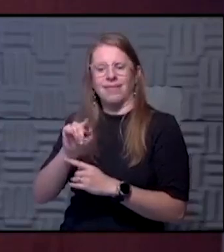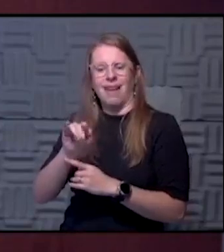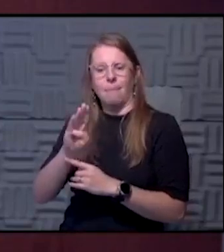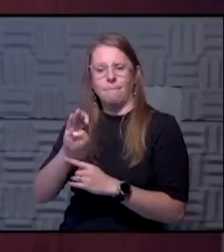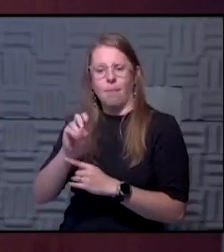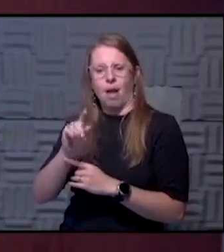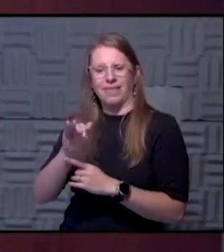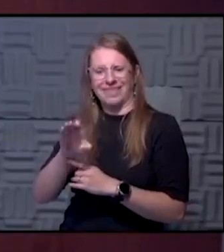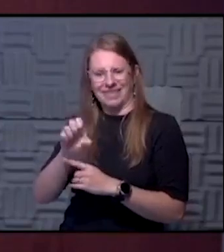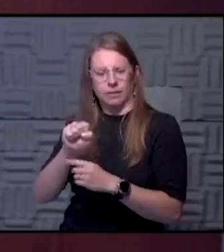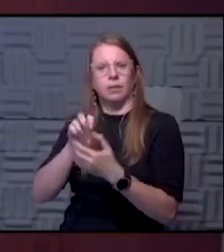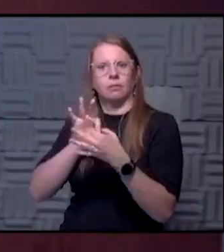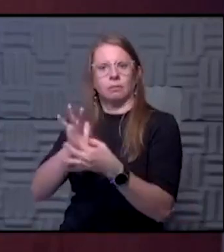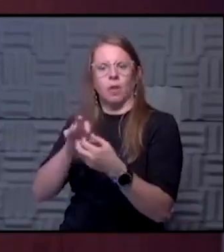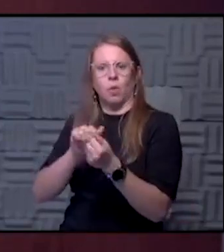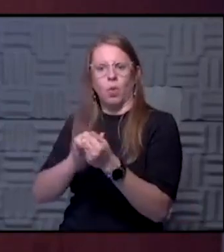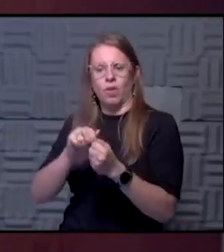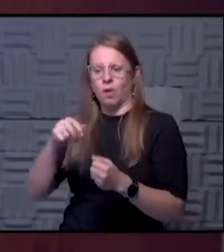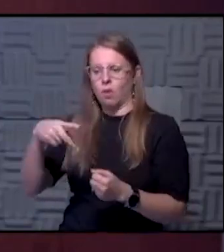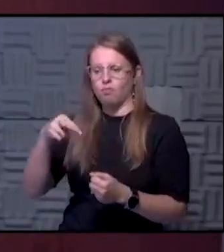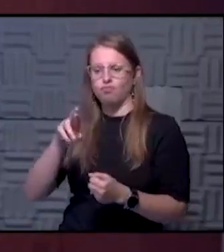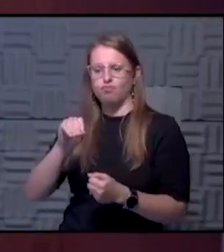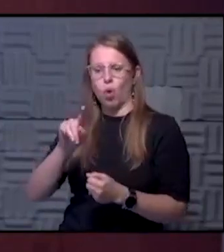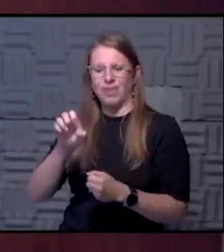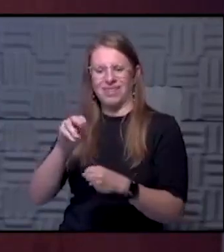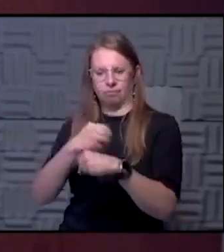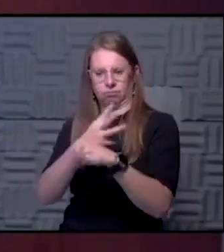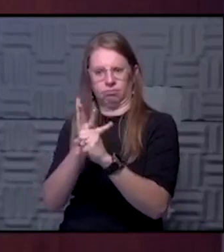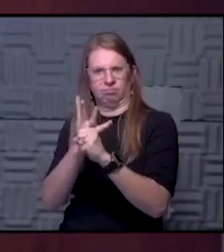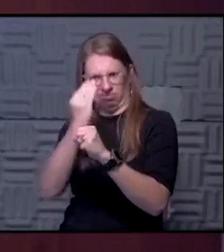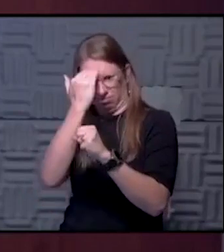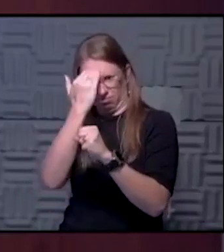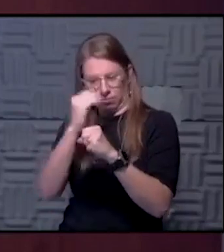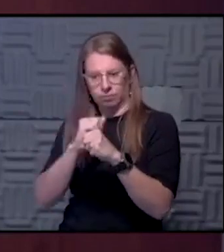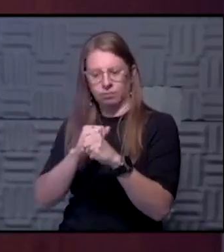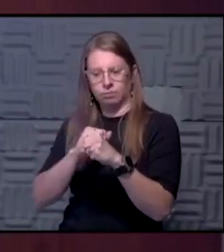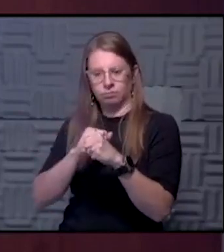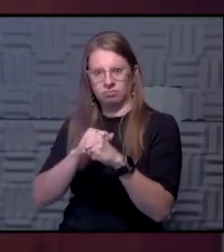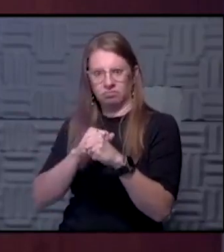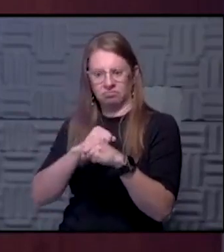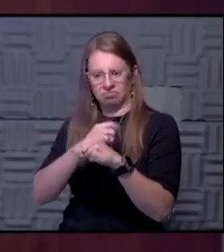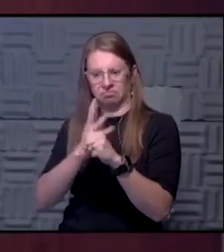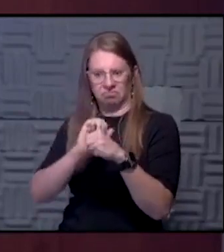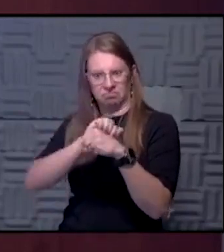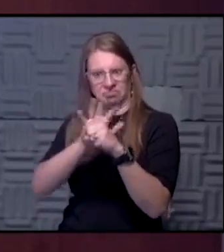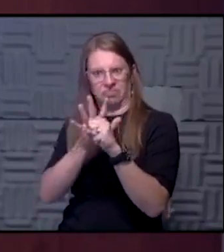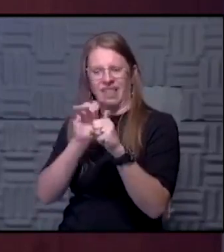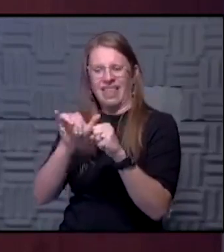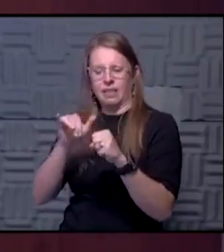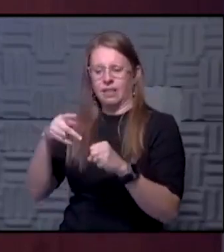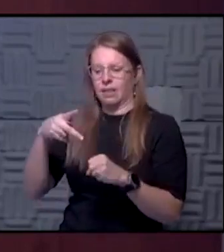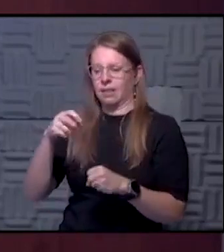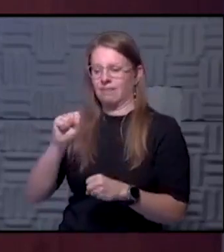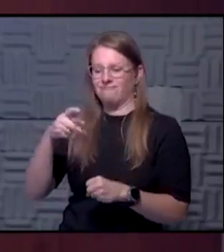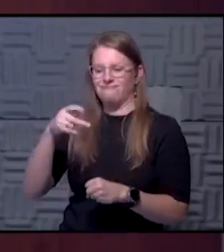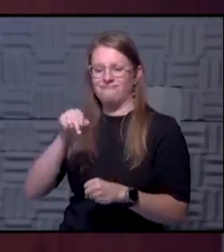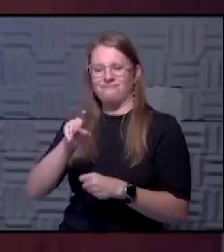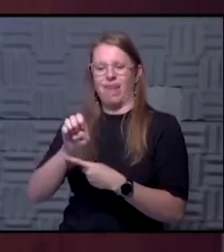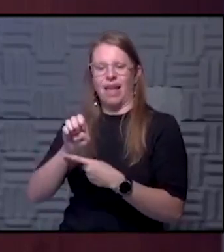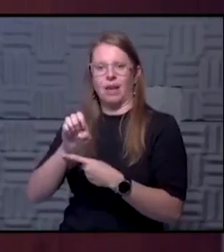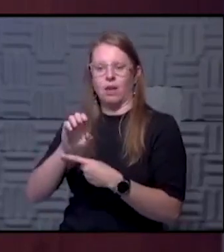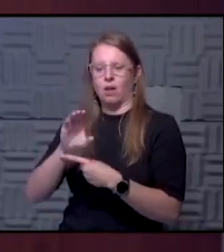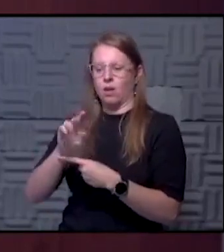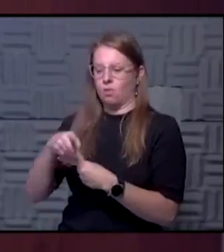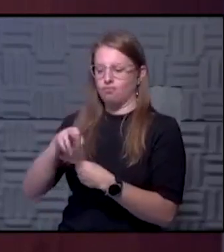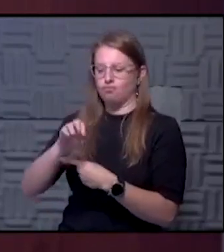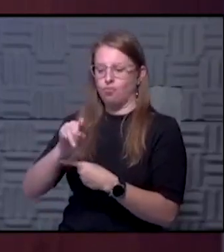the protein, those little spikes that are around that COVID-19. That's the spike protein that this monoclonal